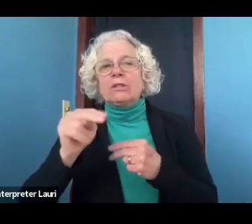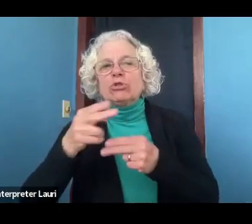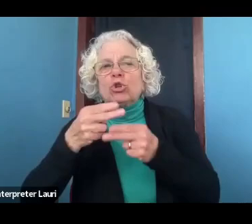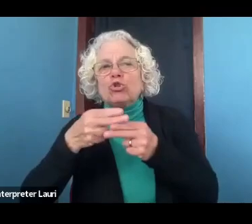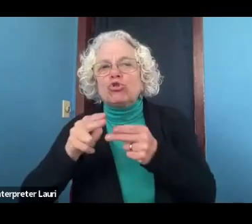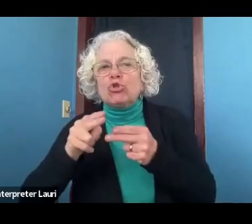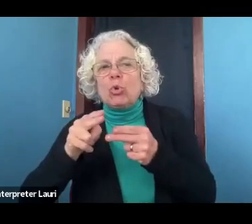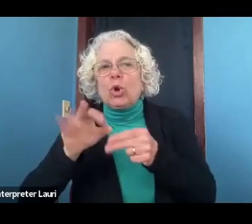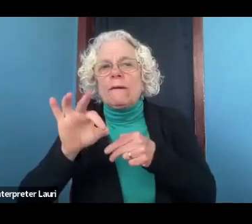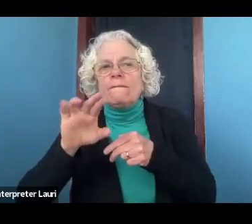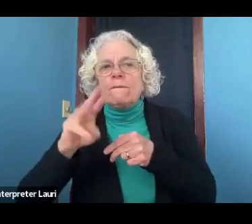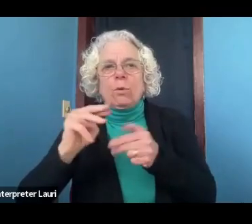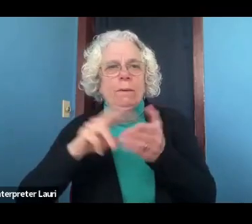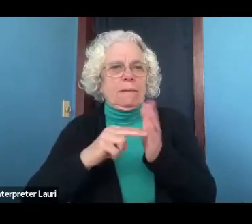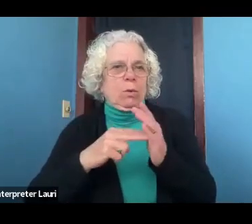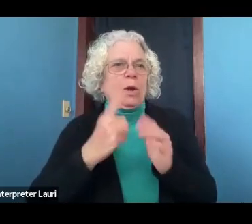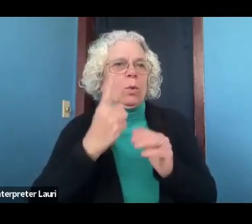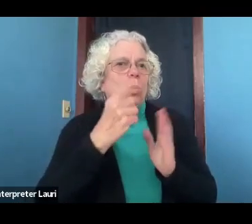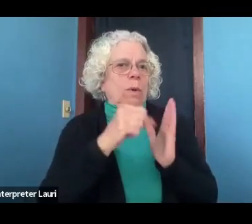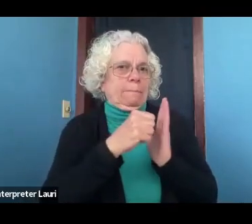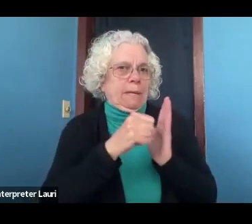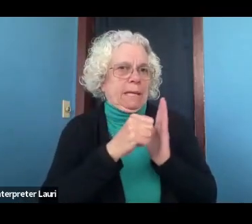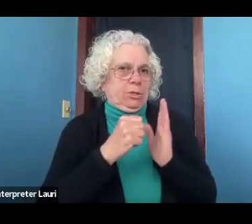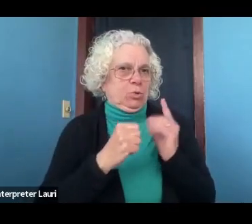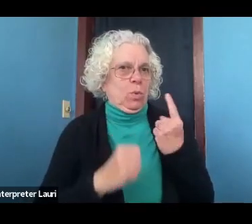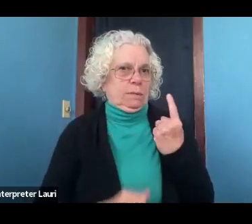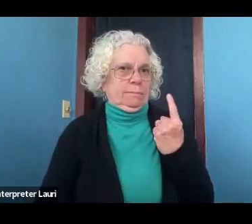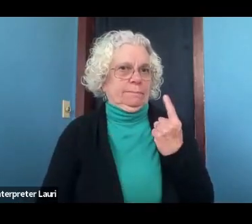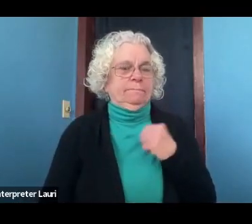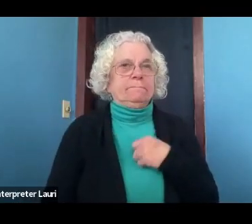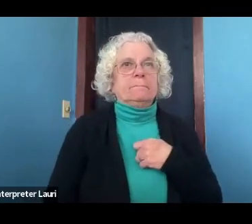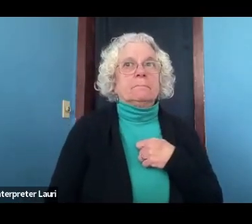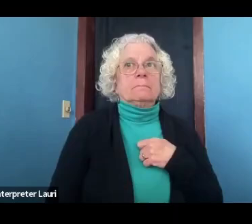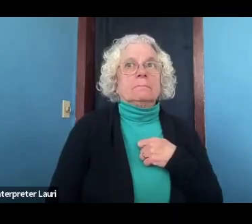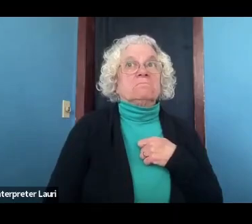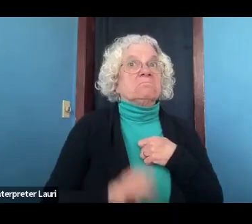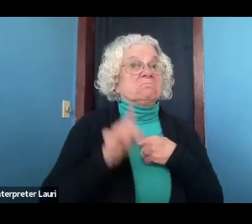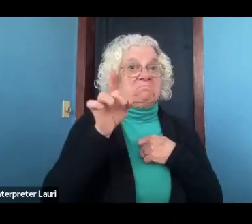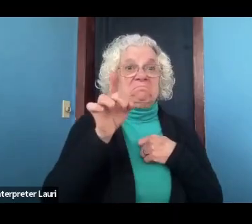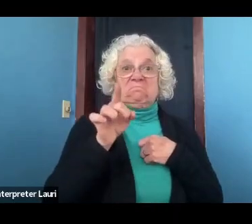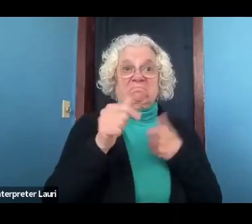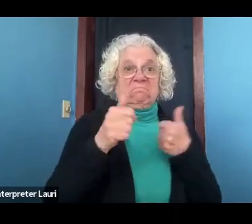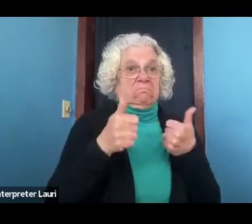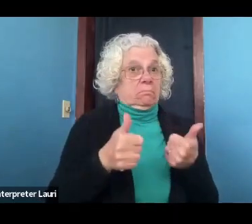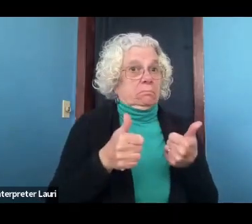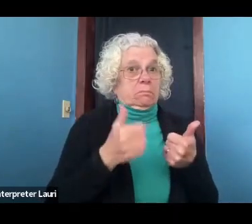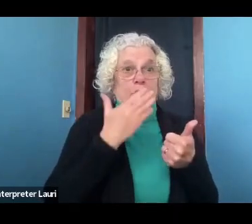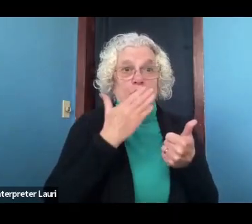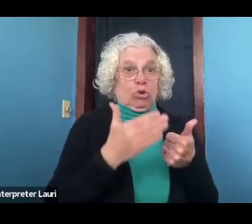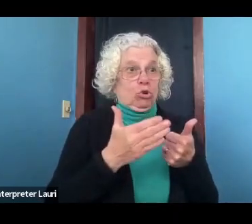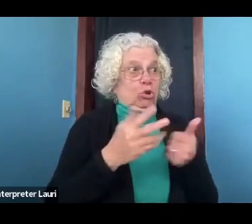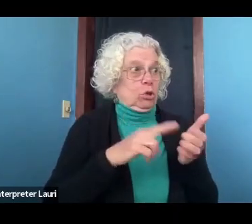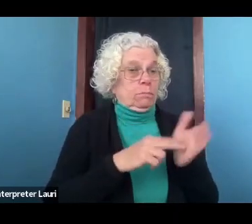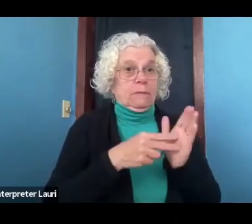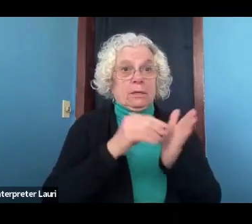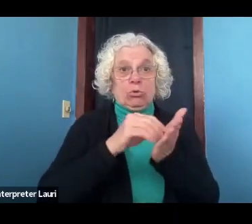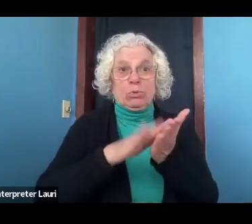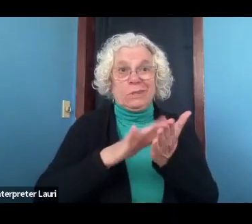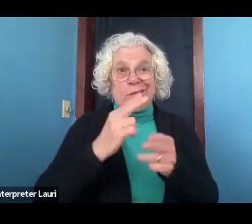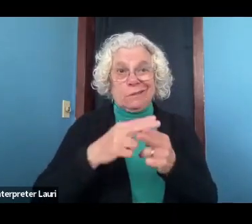because it's one page. And that's really good if all you want is to name an agent and have